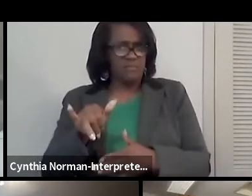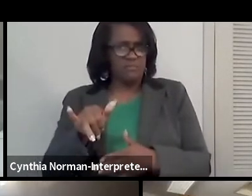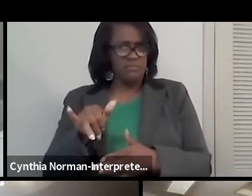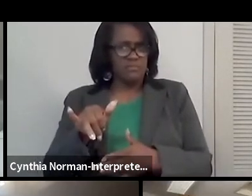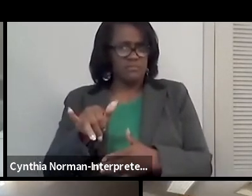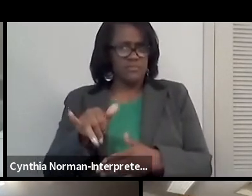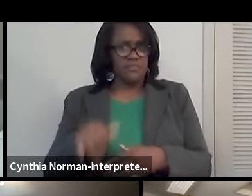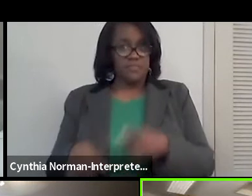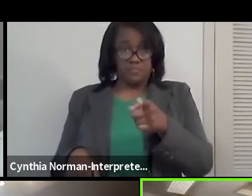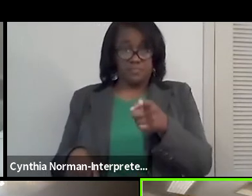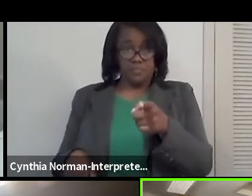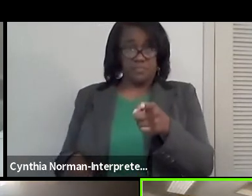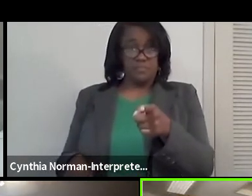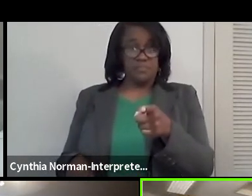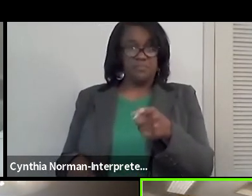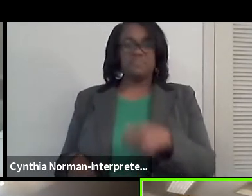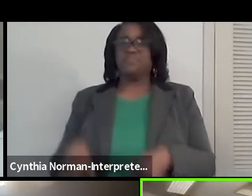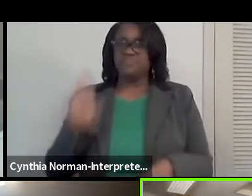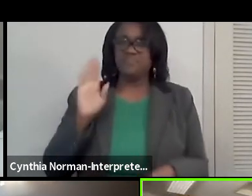Me, I hope.